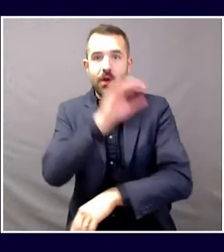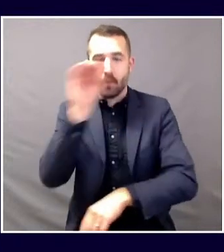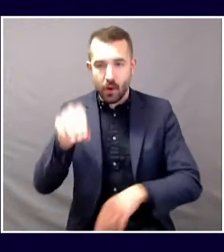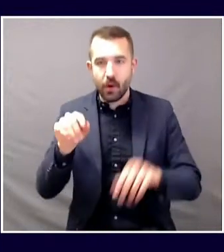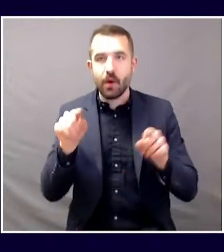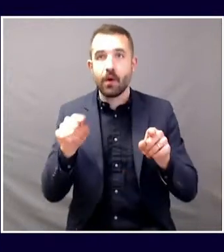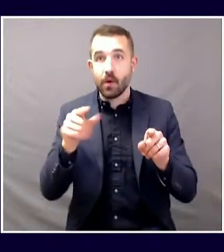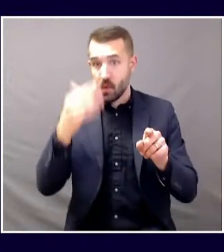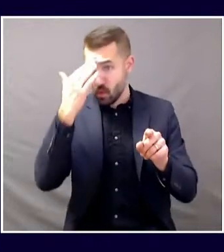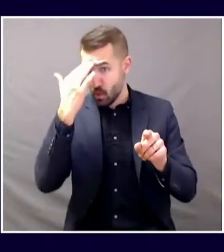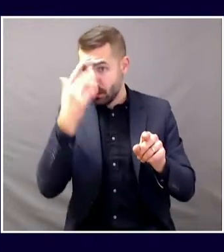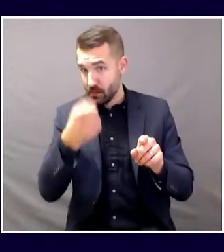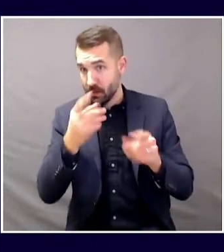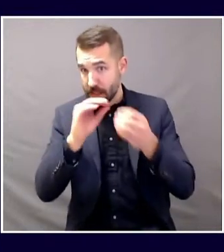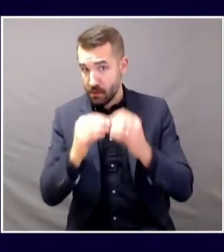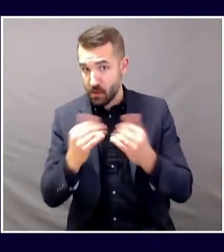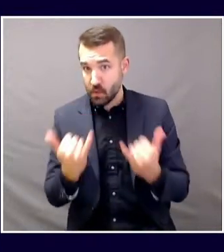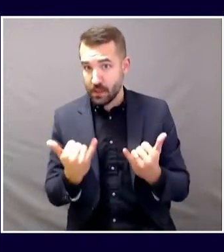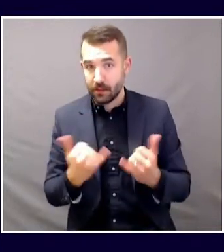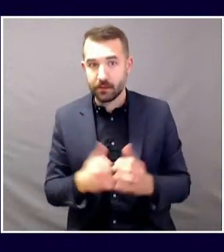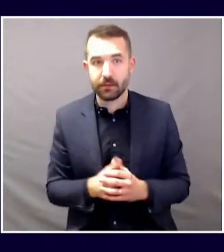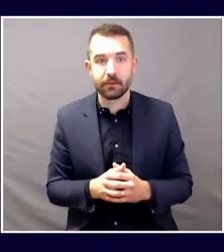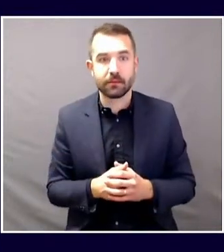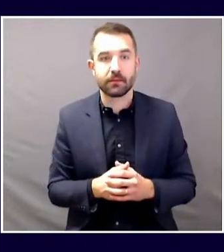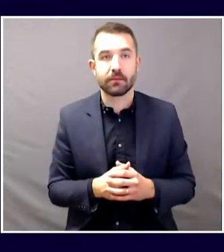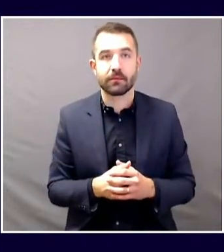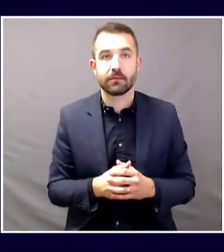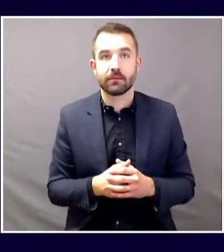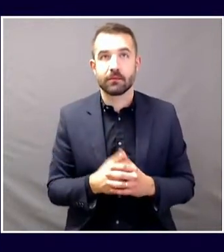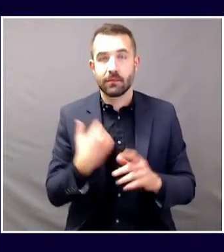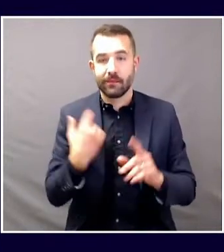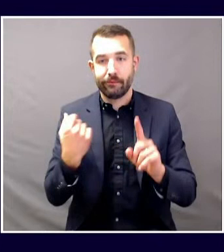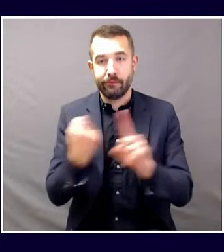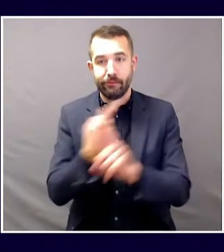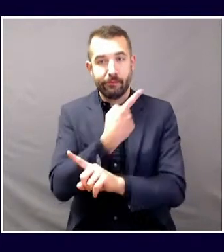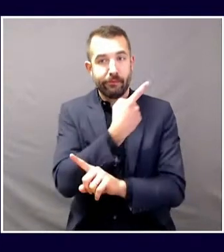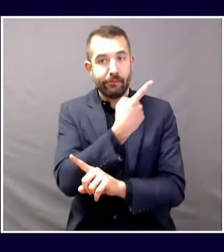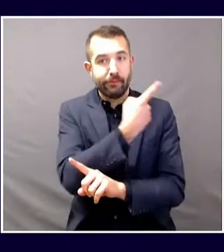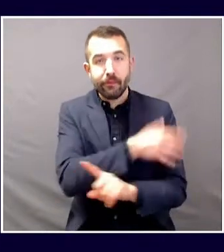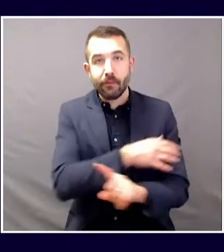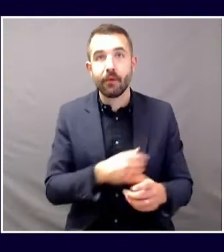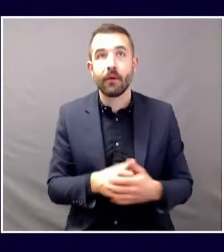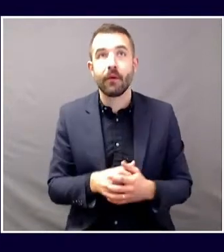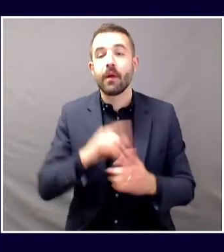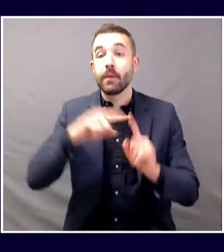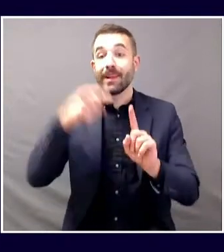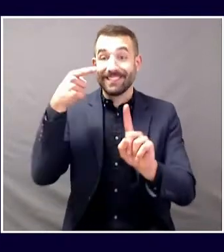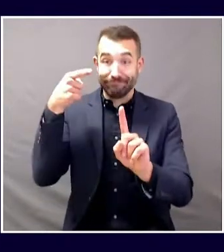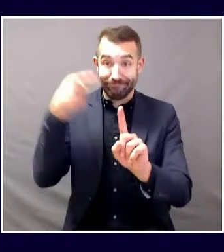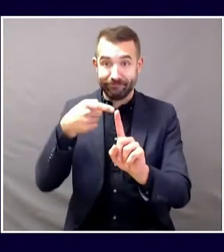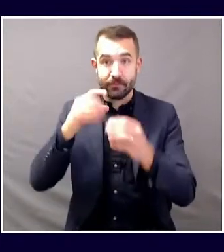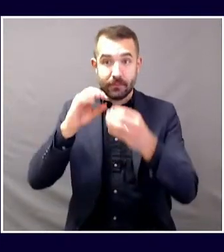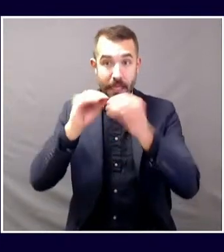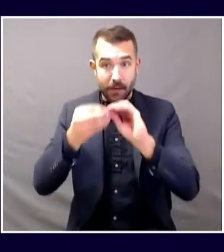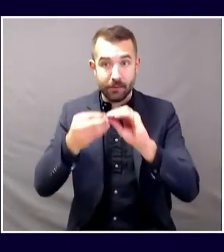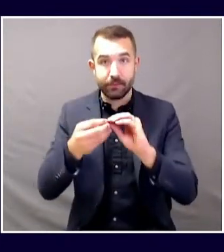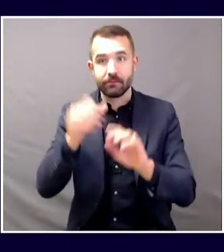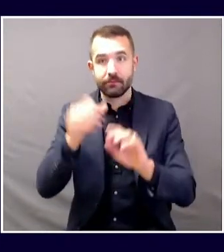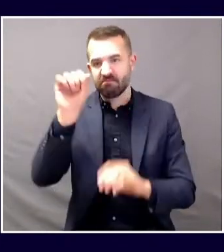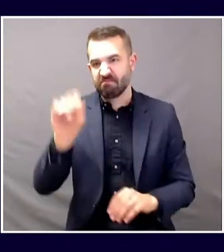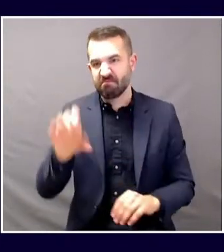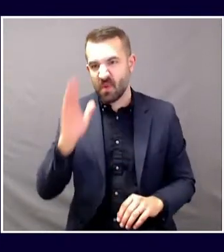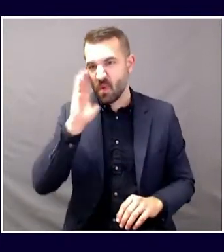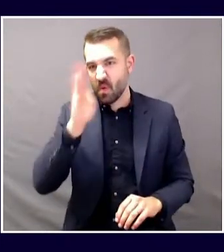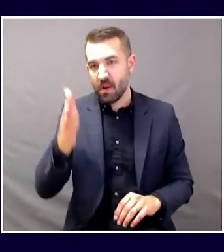the hospitalization rate. We also take a look, going back to the staffing piece, at the place of